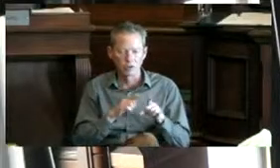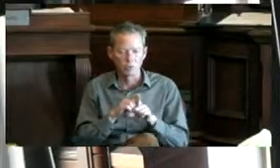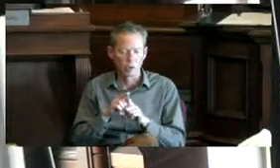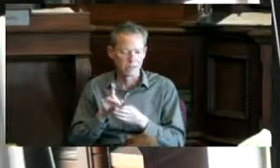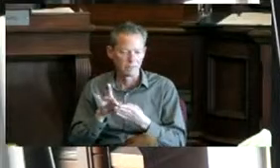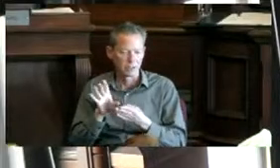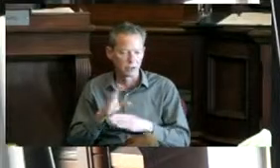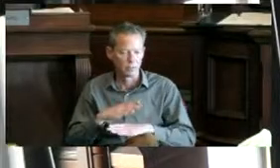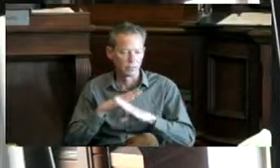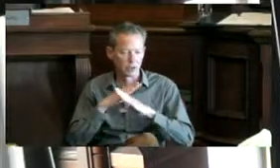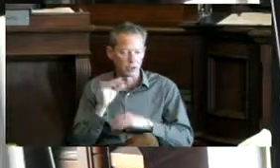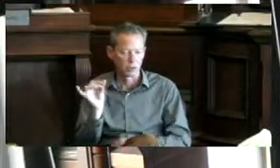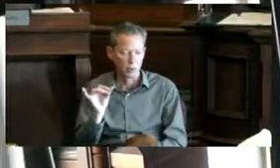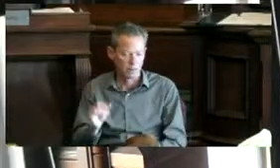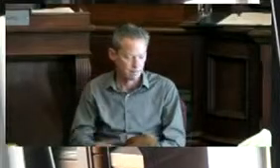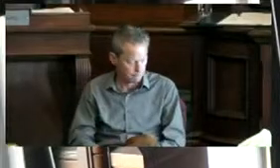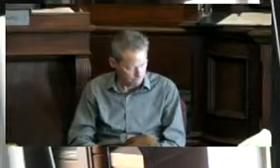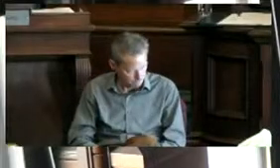eviction prevention as well.